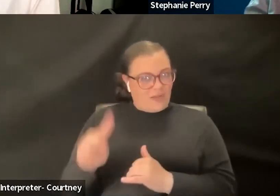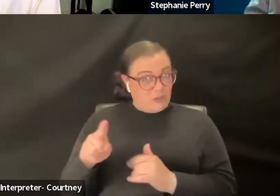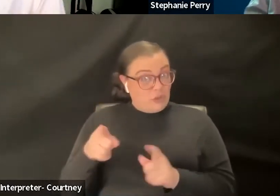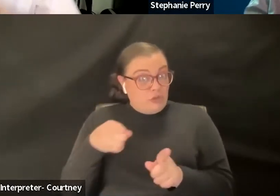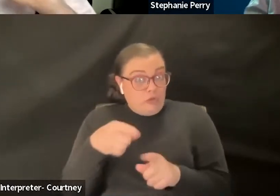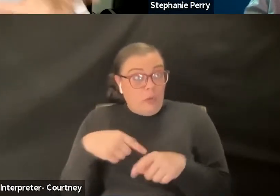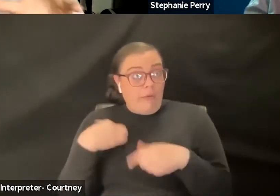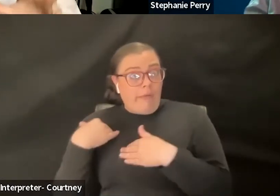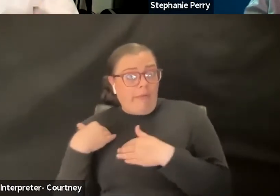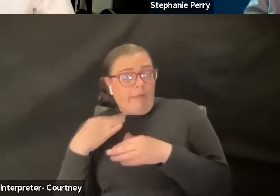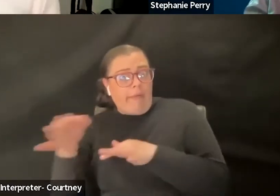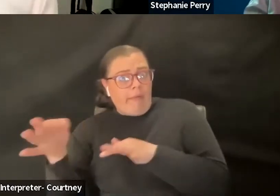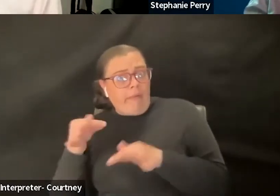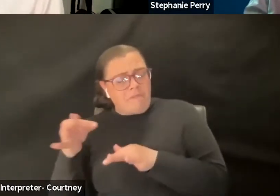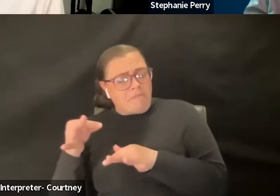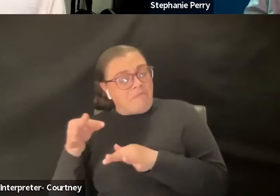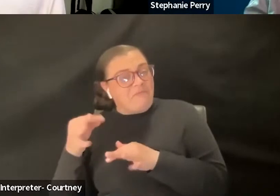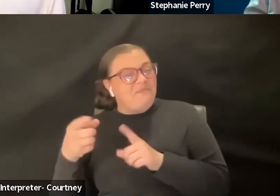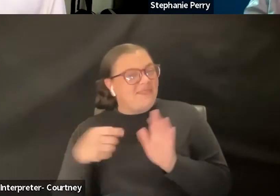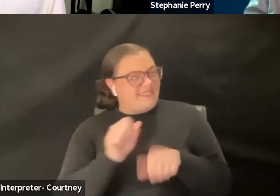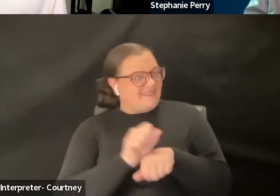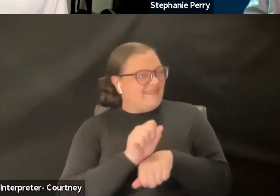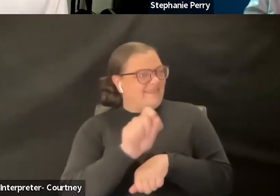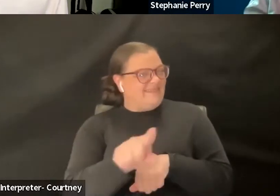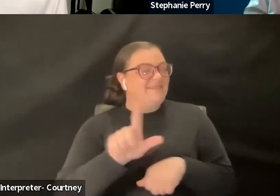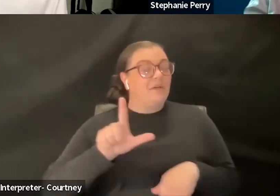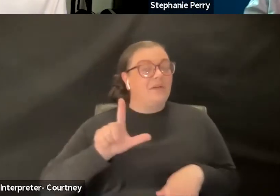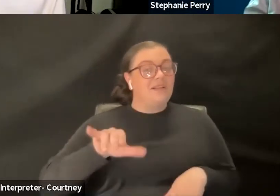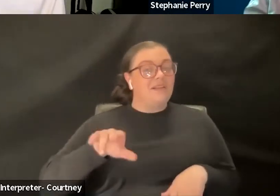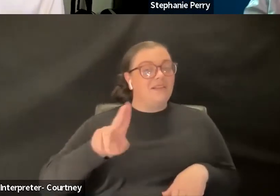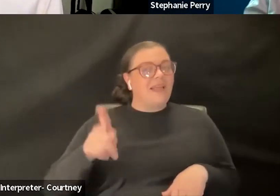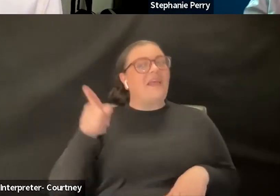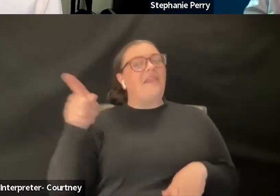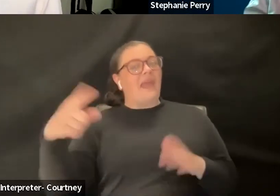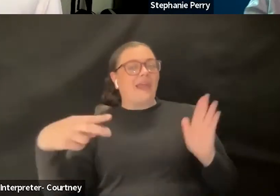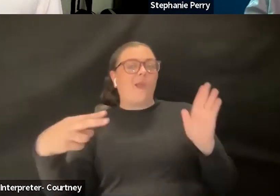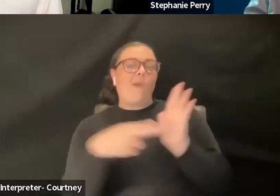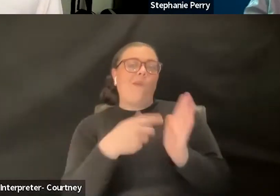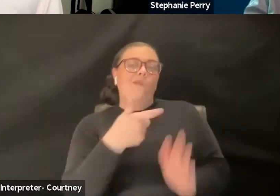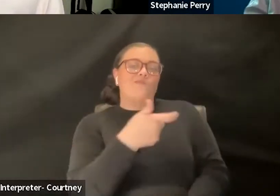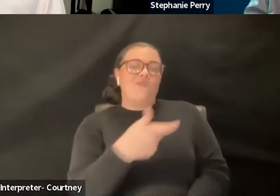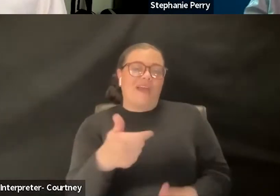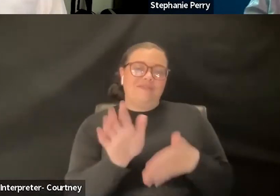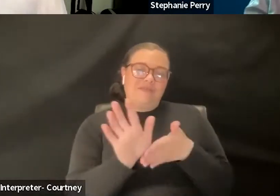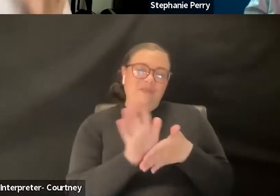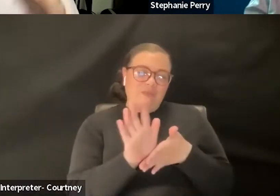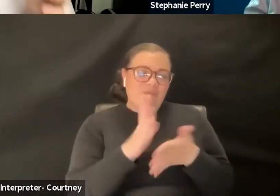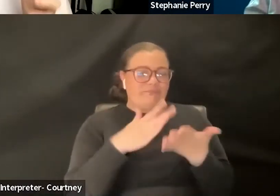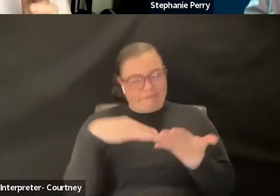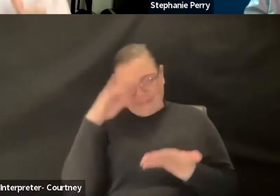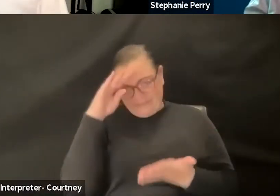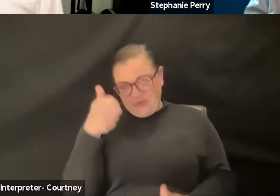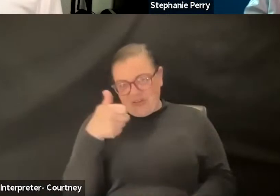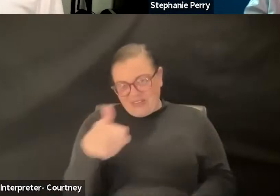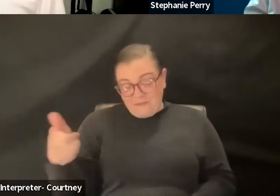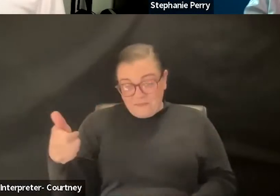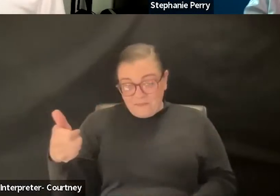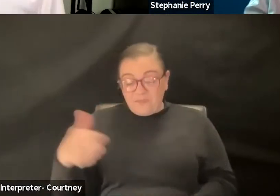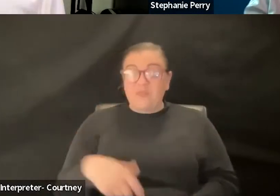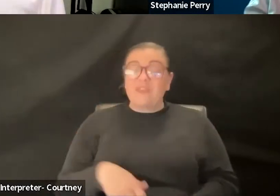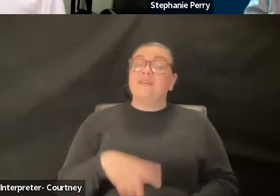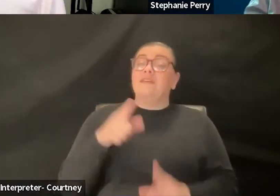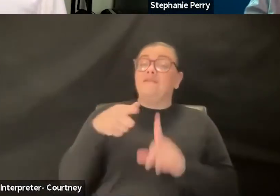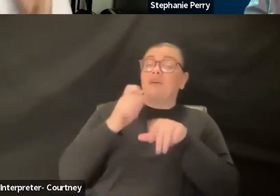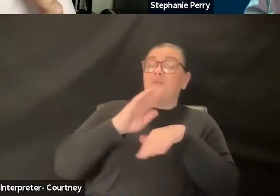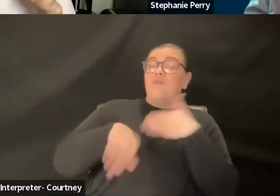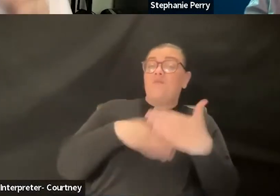process yourself. You can send them the link so that they can be empowered to take action. And on behalf of the whole team here